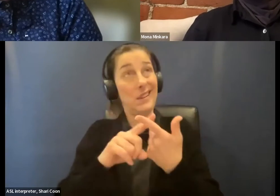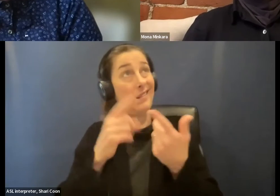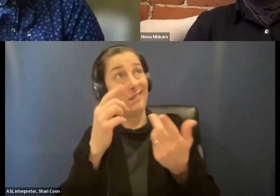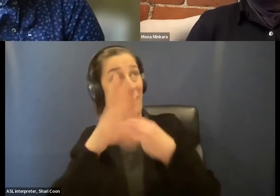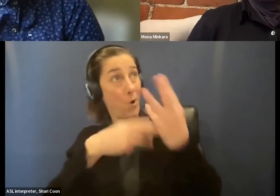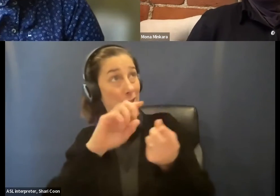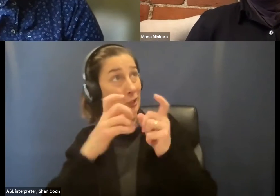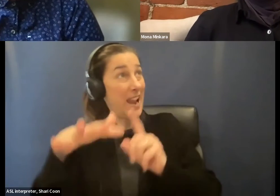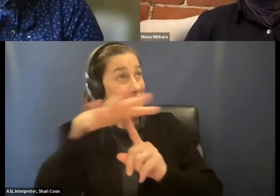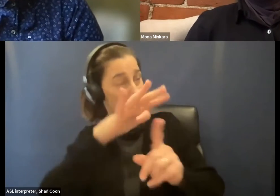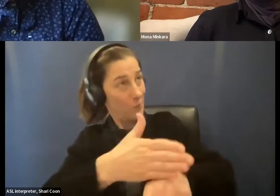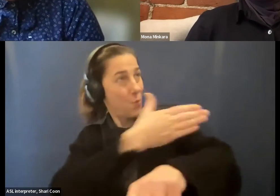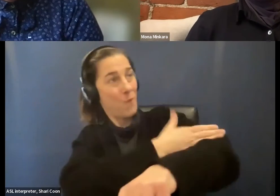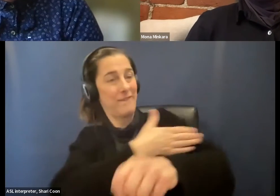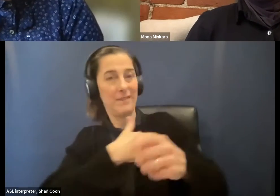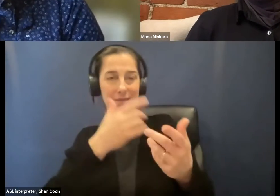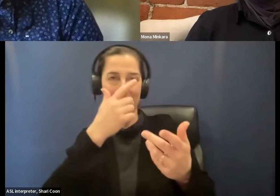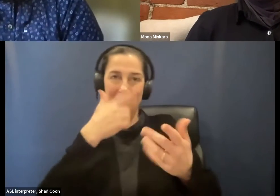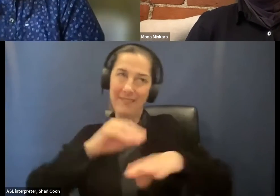Nice, thank you. Yeah, sure.